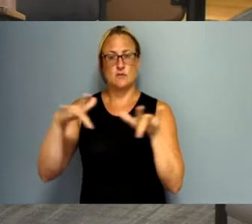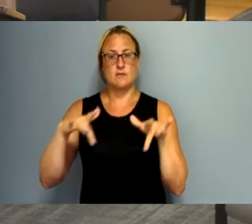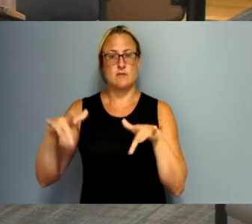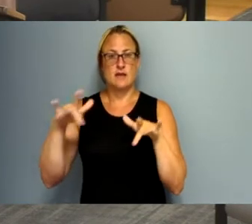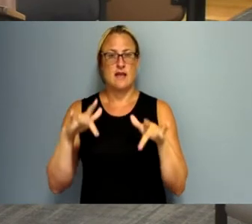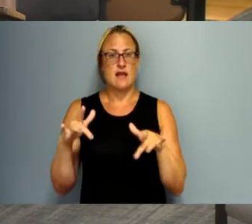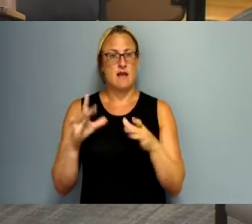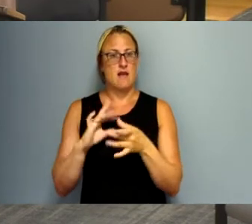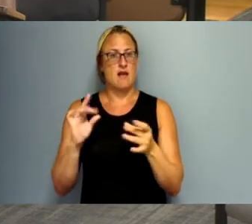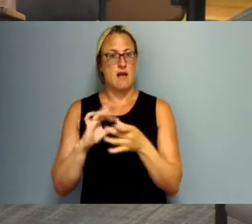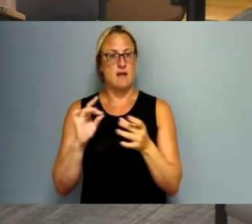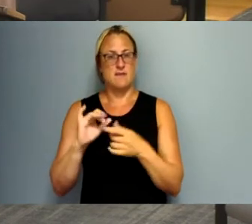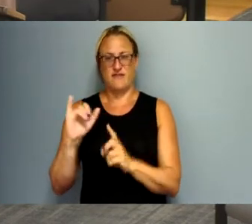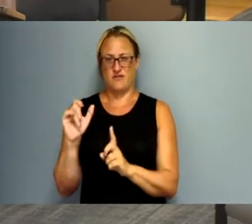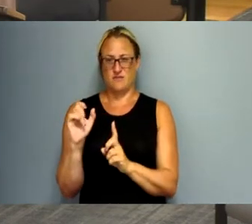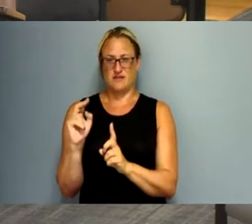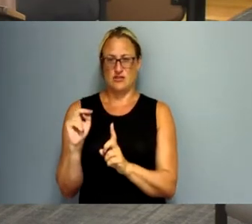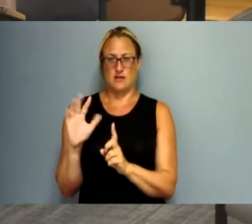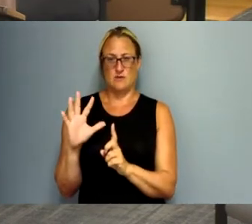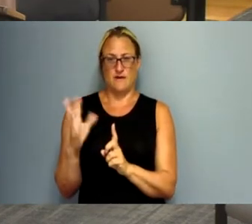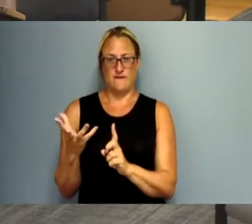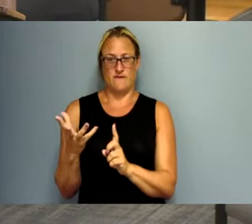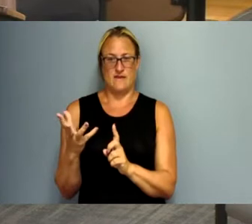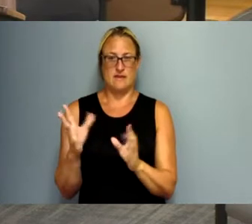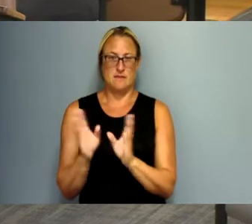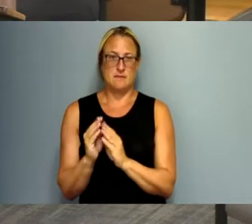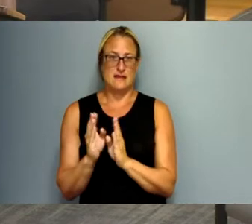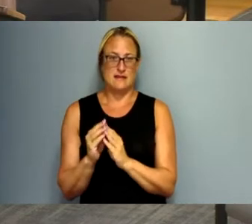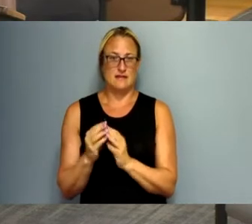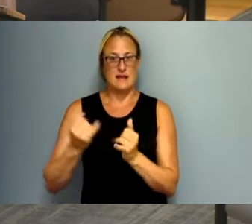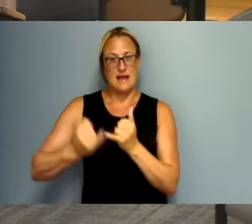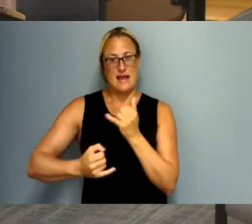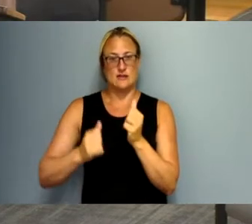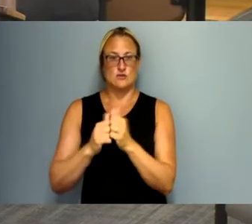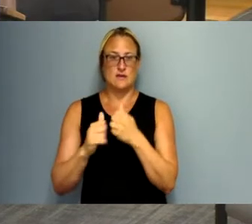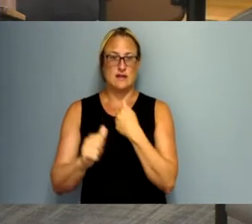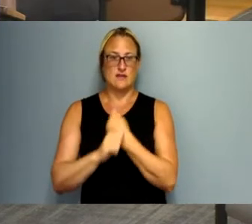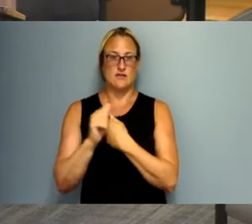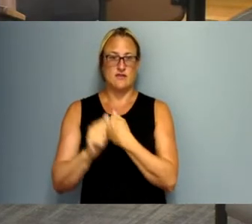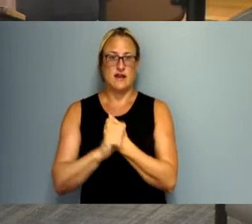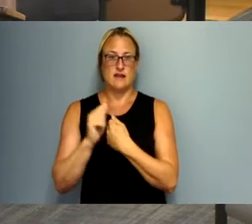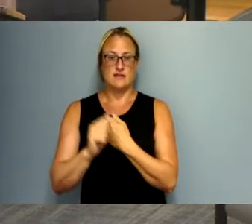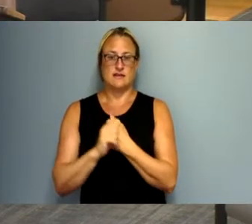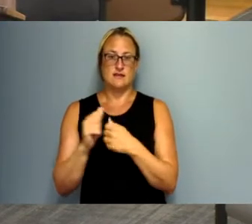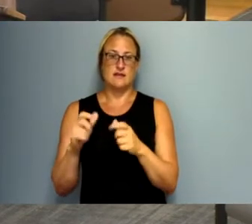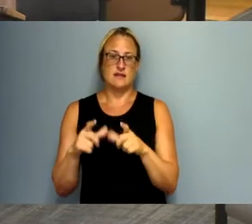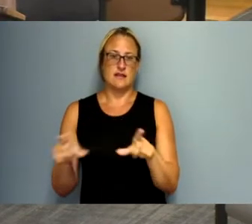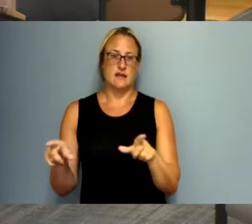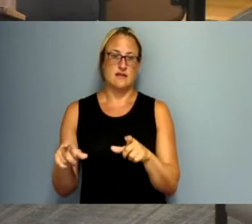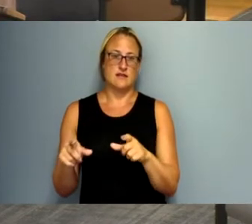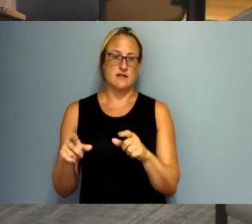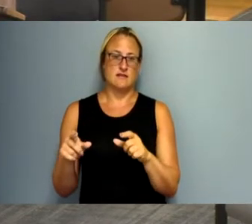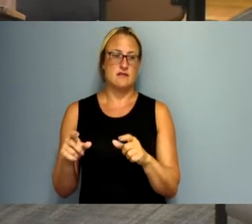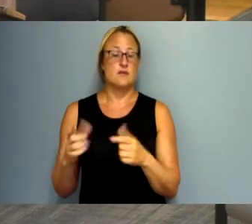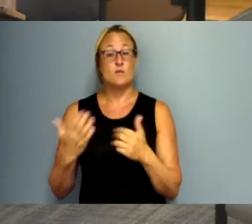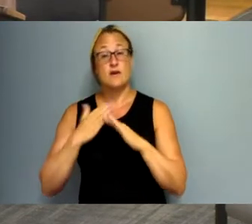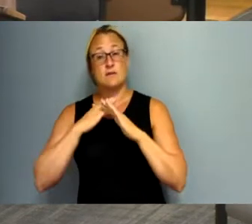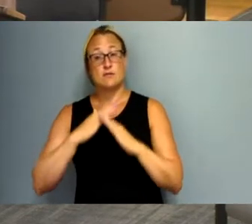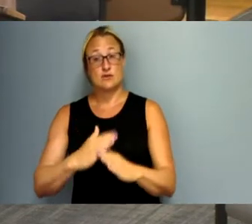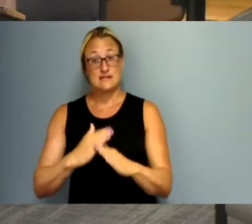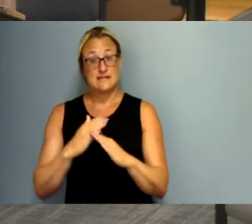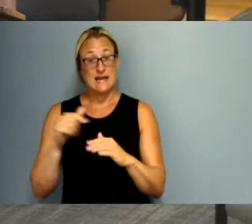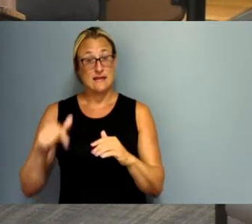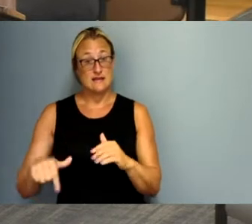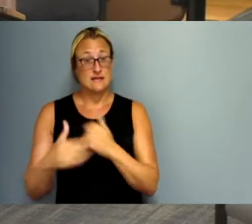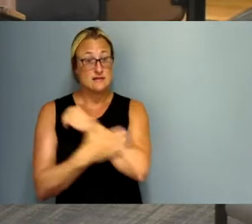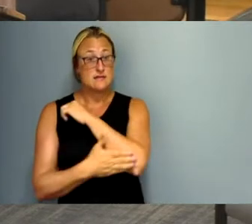the January 5th meeting that, in my opinion, ends with threatening language. But what I can do is protect this county from being discredited,